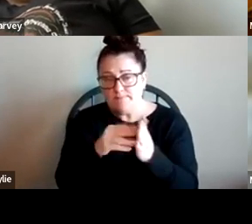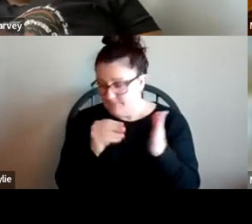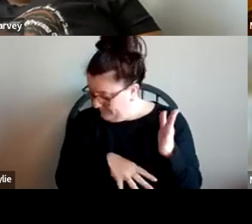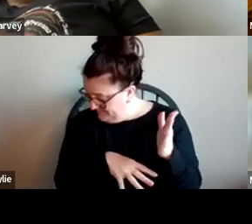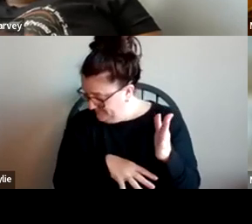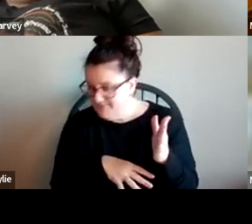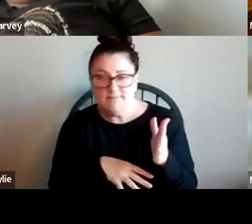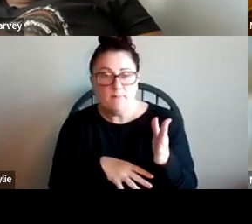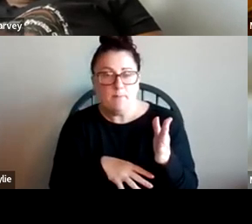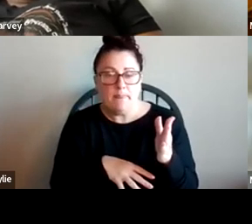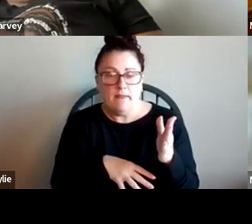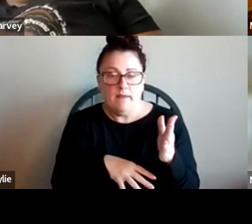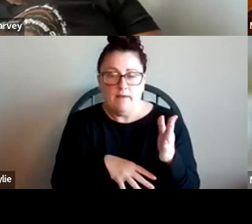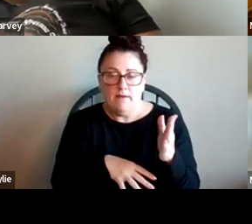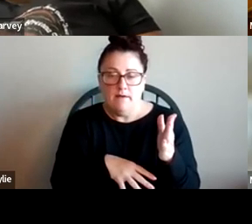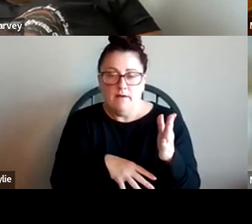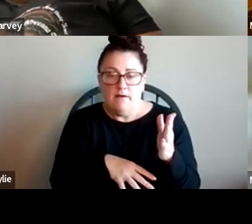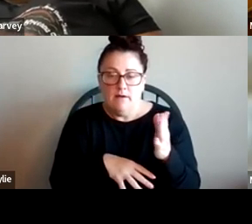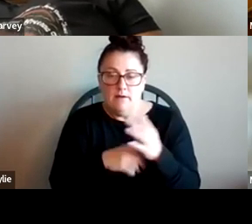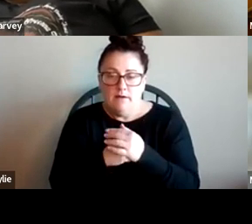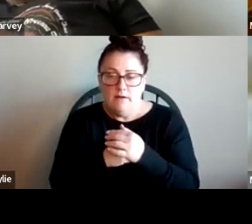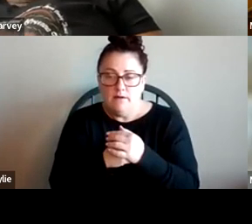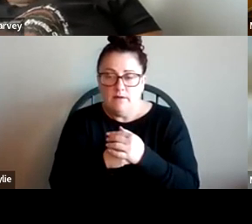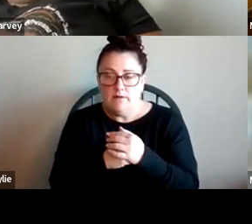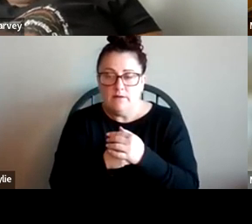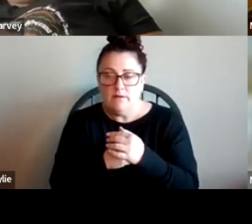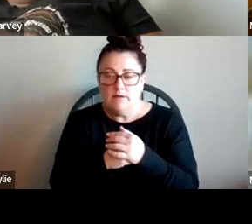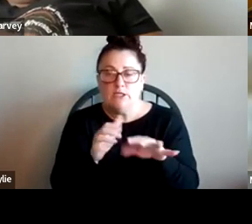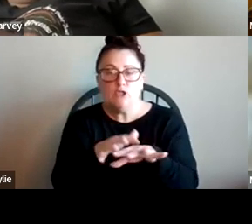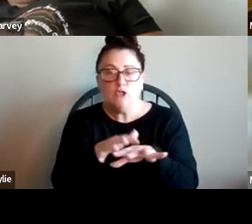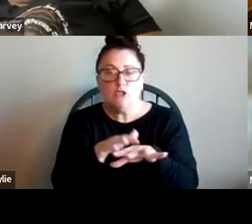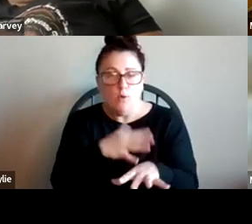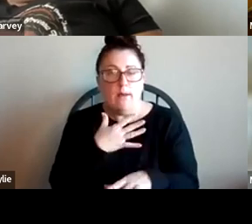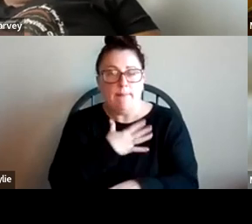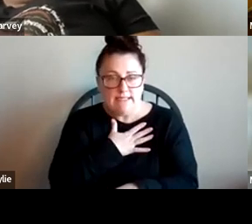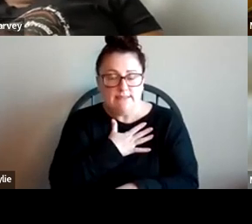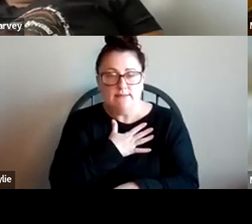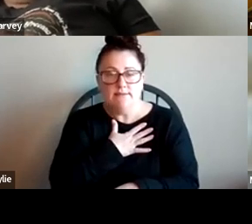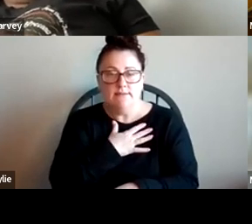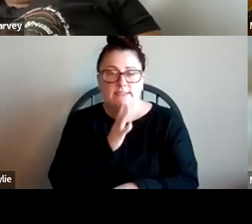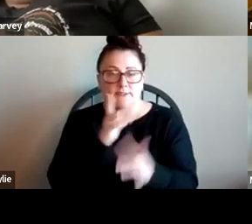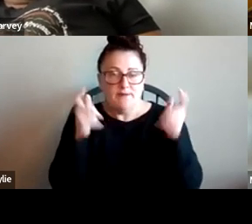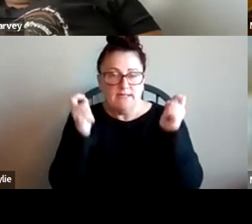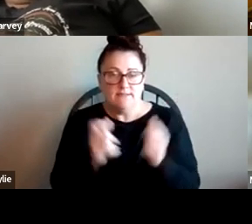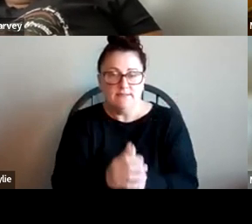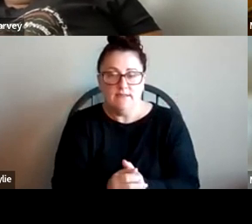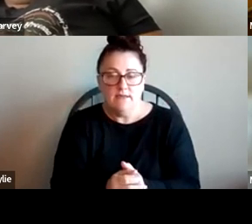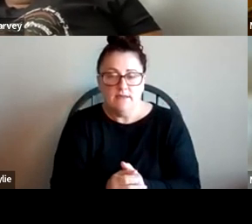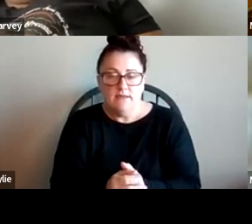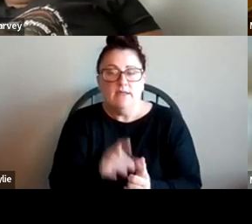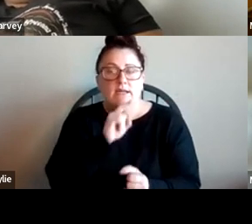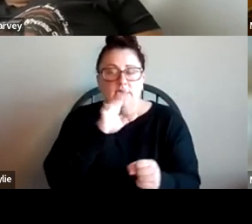dedicated. Ruby, if you can slow down just a tiny bit for our interpreters, thank you. Dedicated